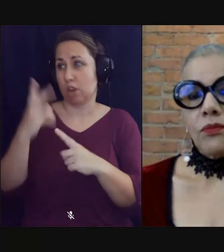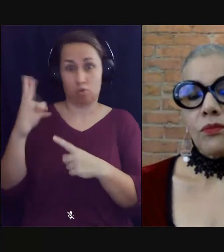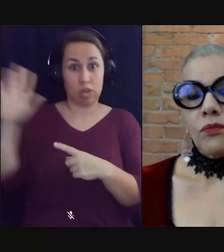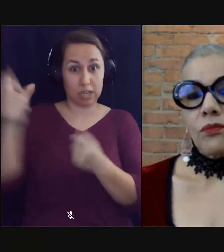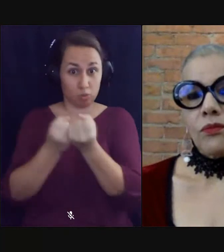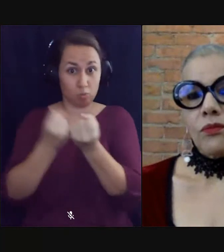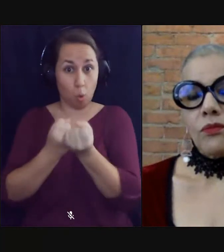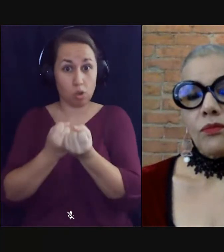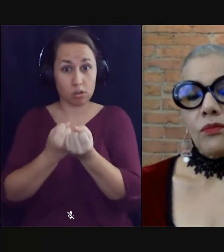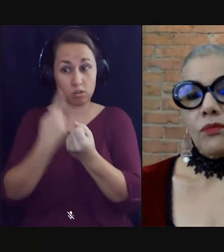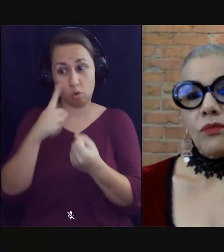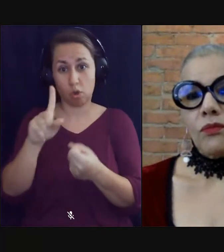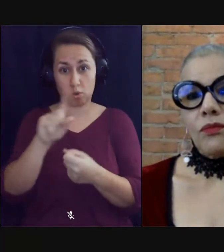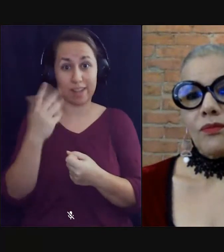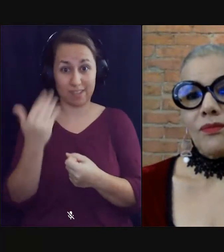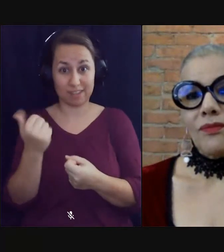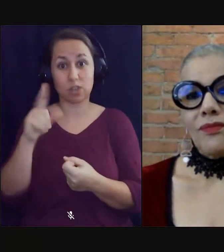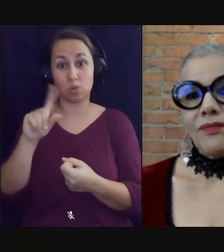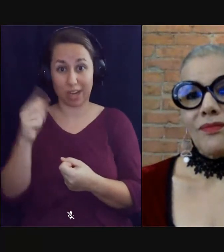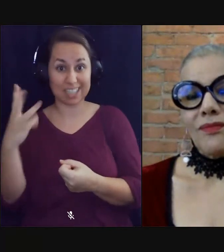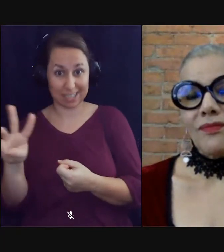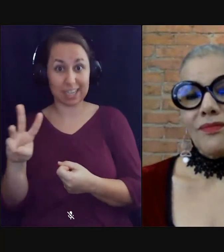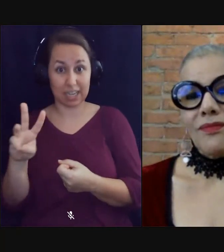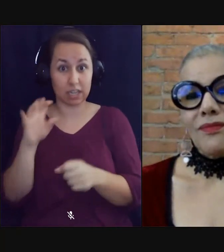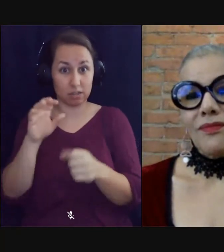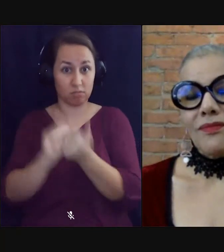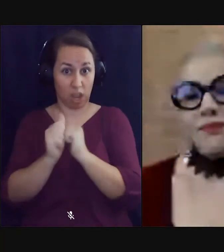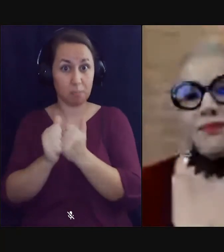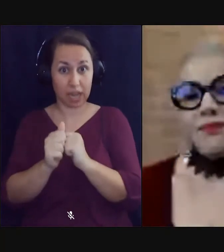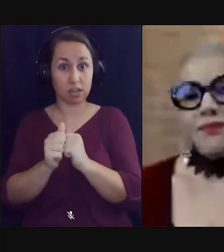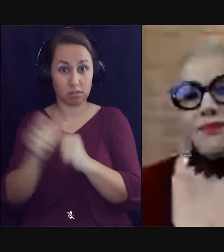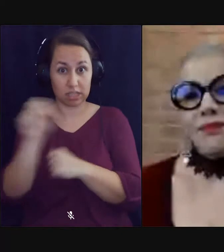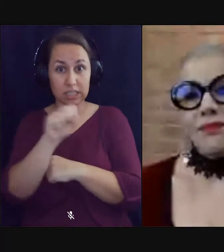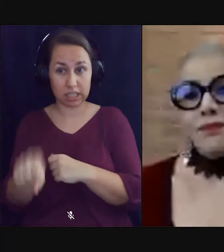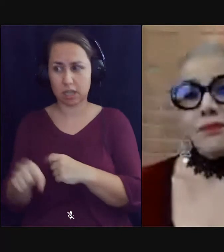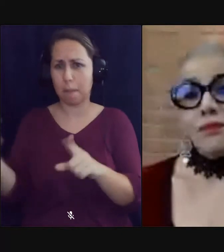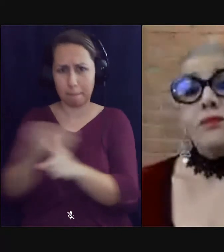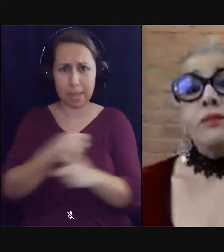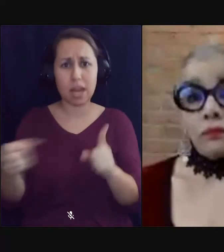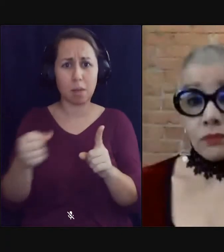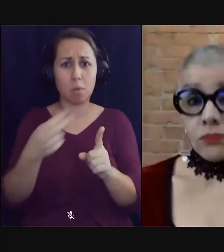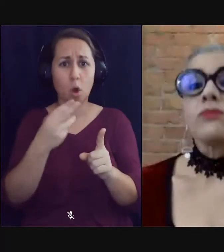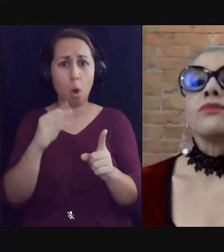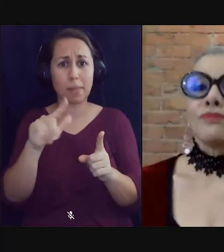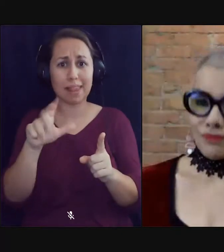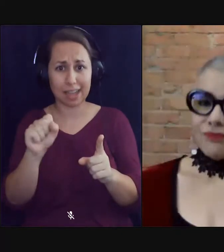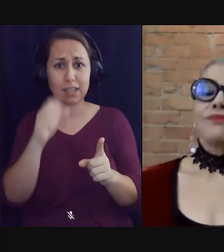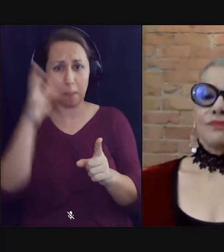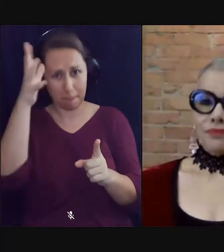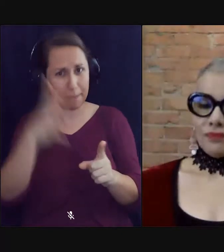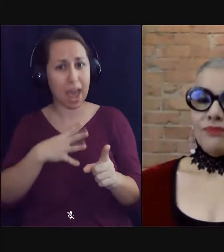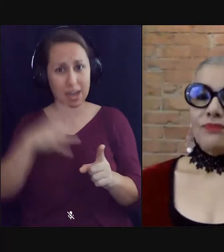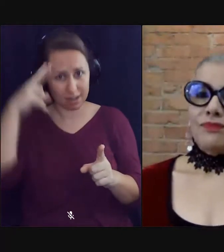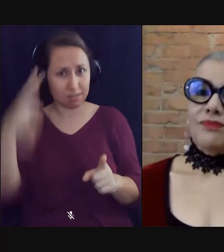the 2015-2016 campaign season beat up a Latino homeless man and urinated on him, he called